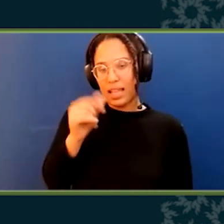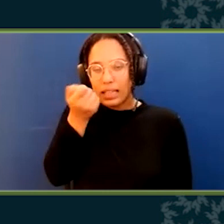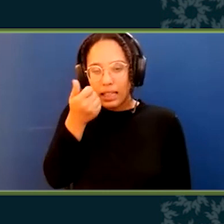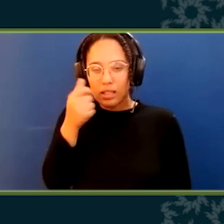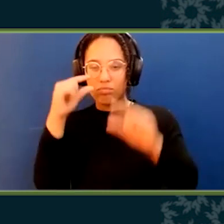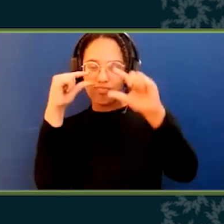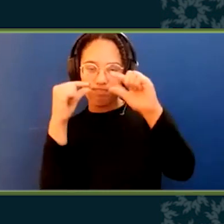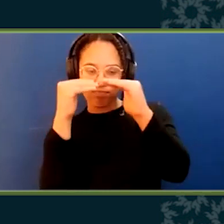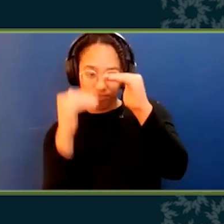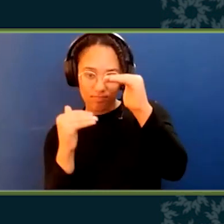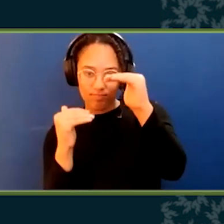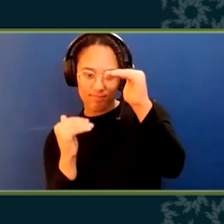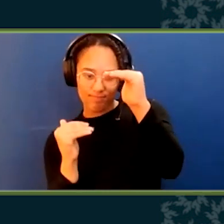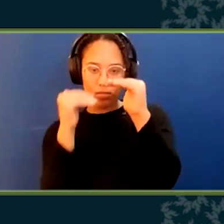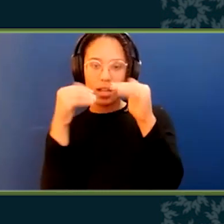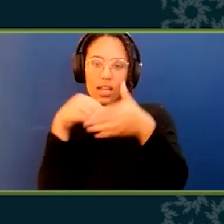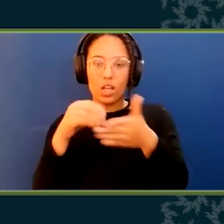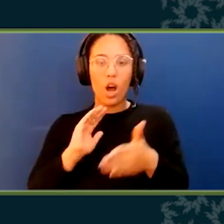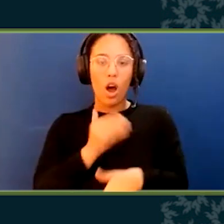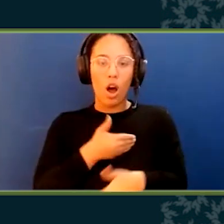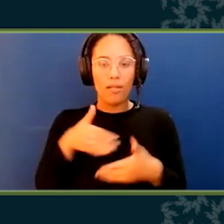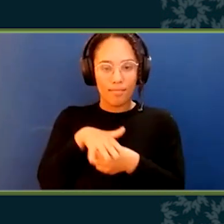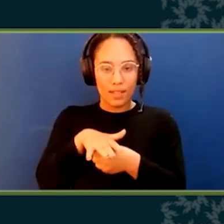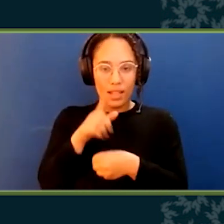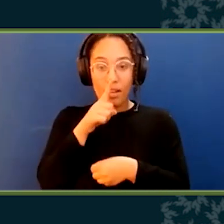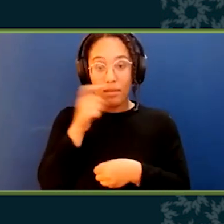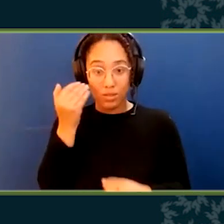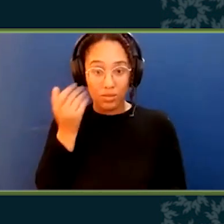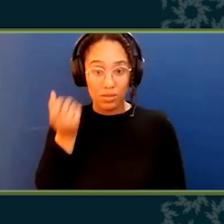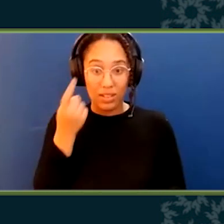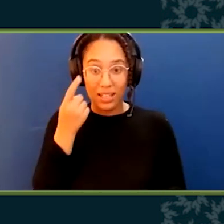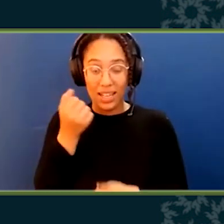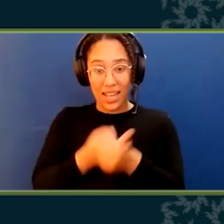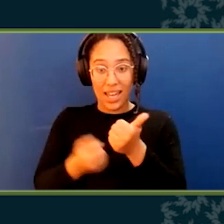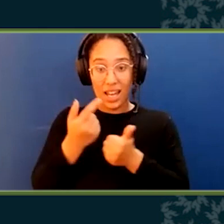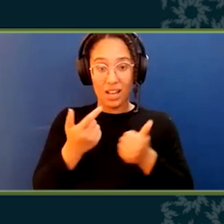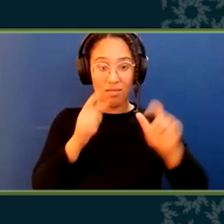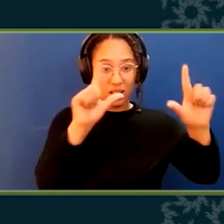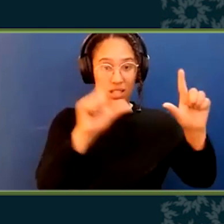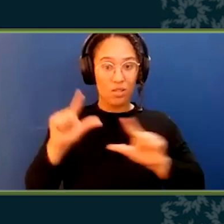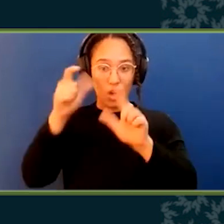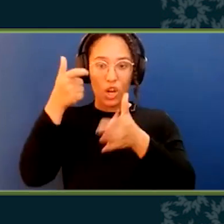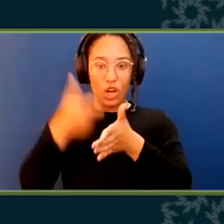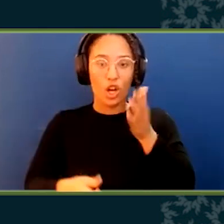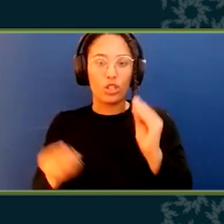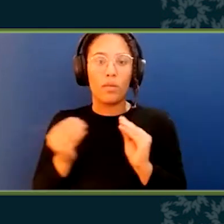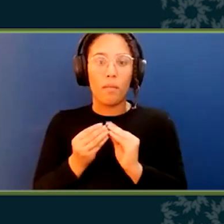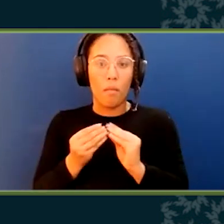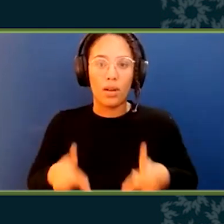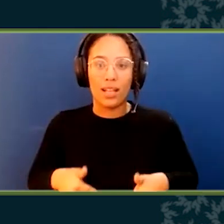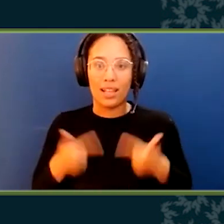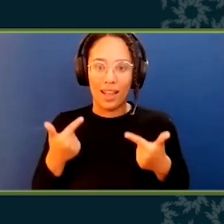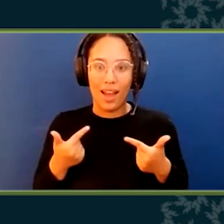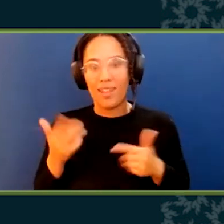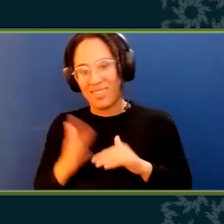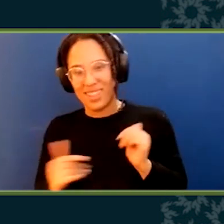because it costs everyone on the screen right now more to be alive than it does me, literally, right? So these are like little things